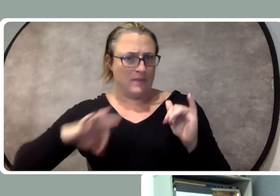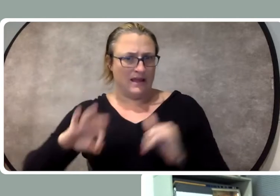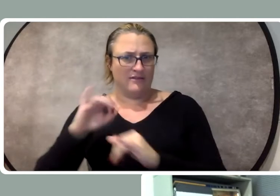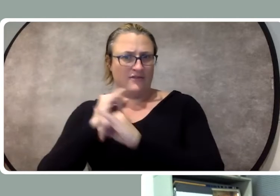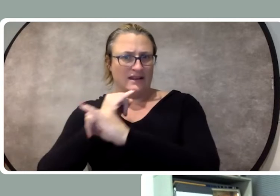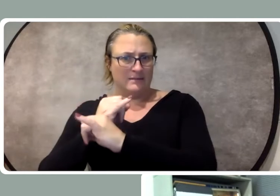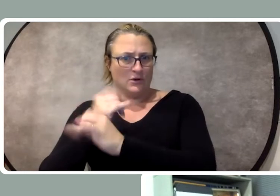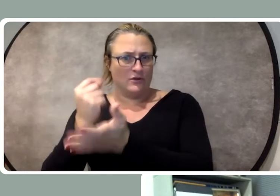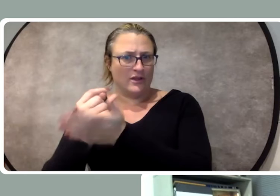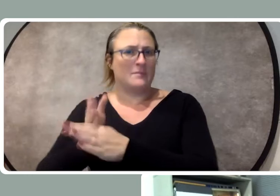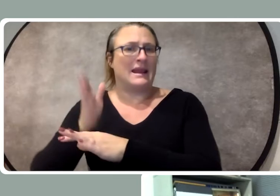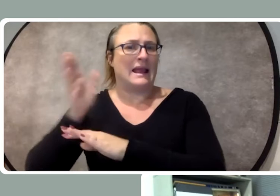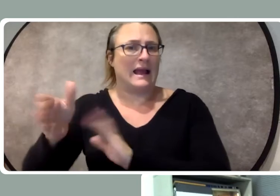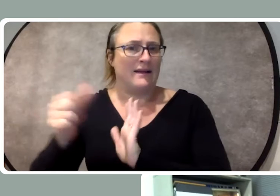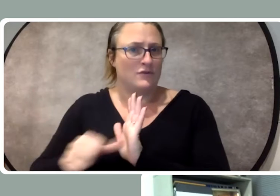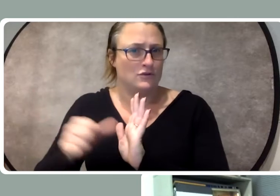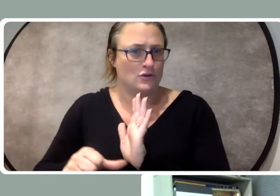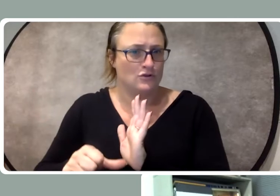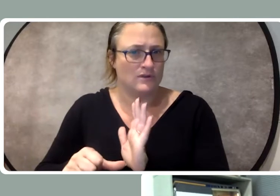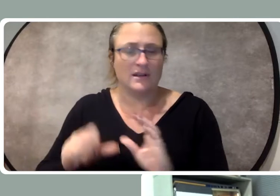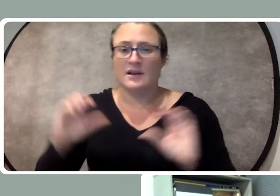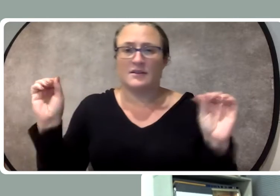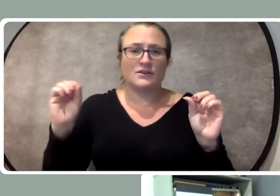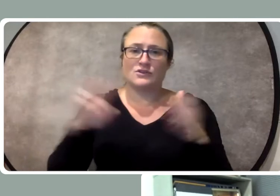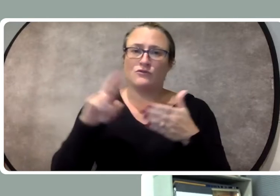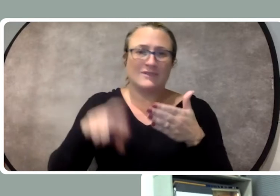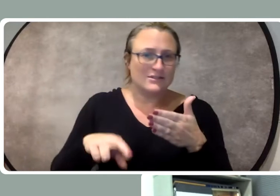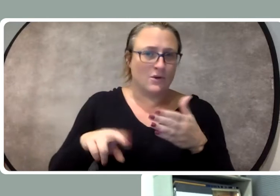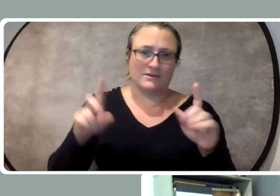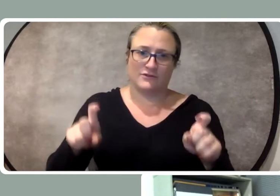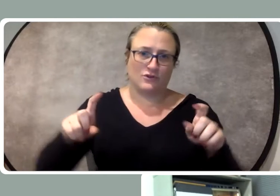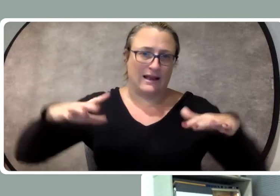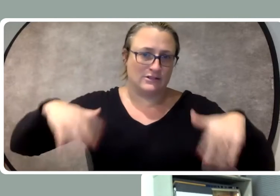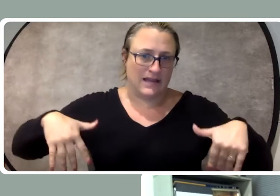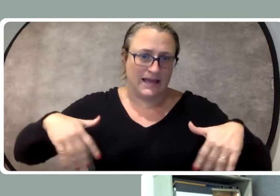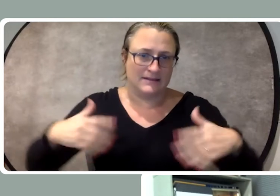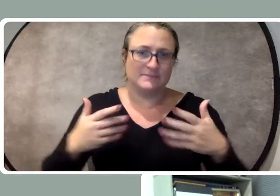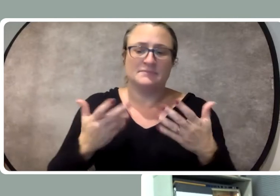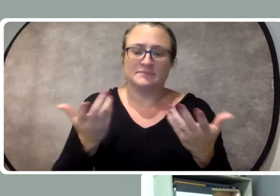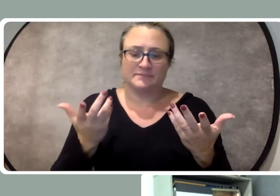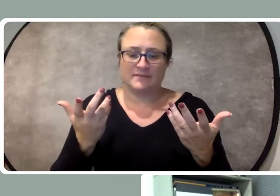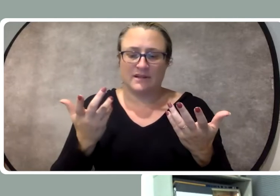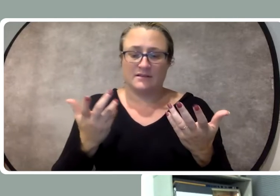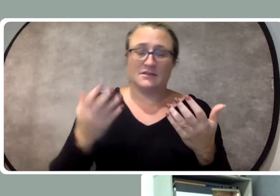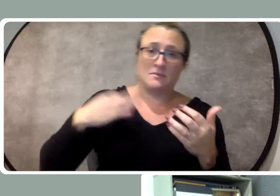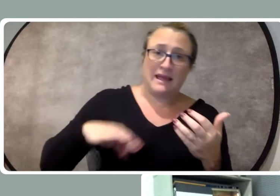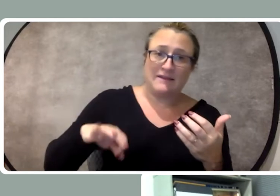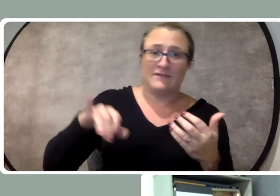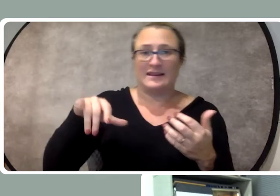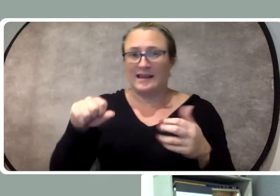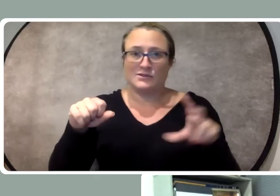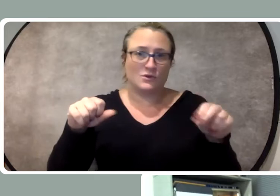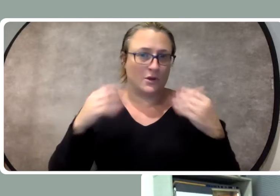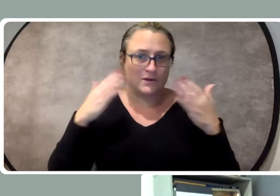therapy after surgery? And we don't have results of those clinical trials right now, so we don't know if there's a benefit of that